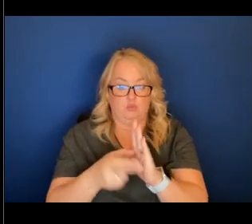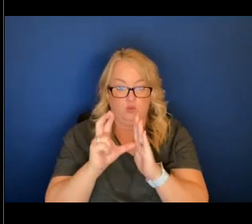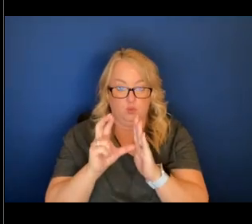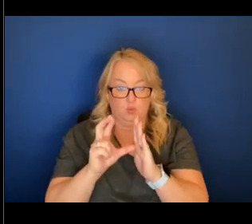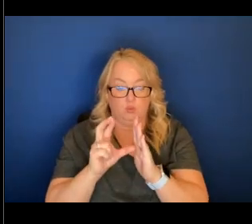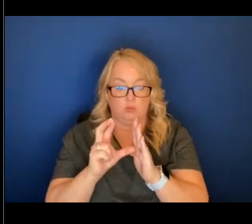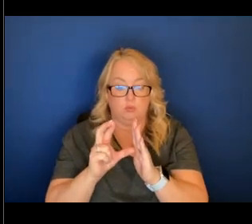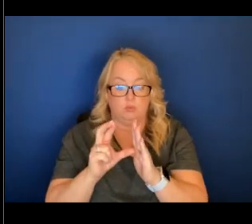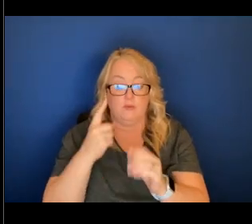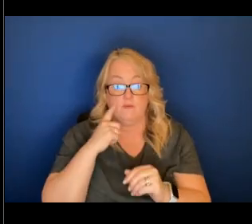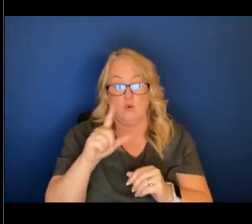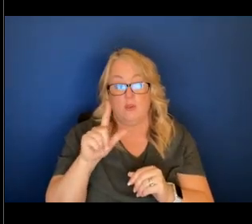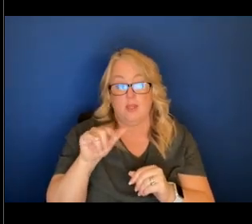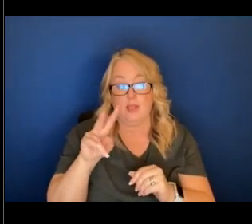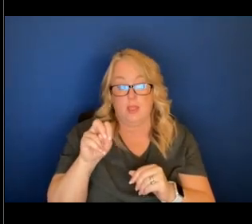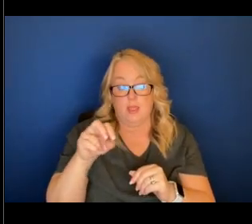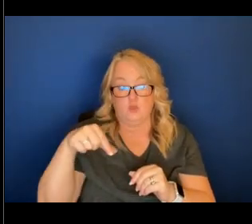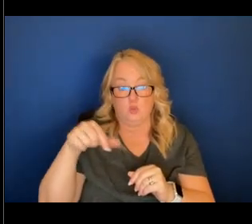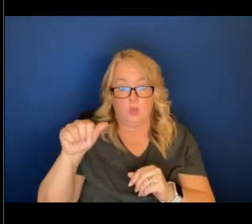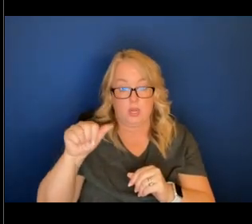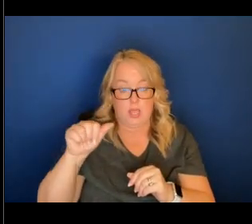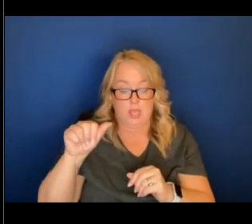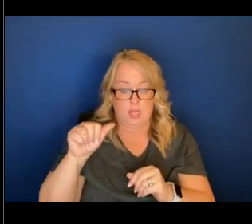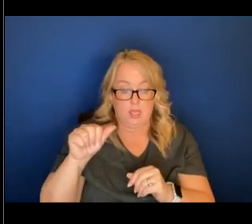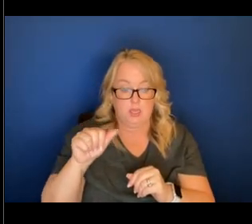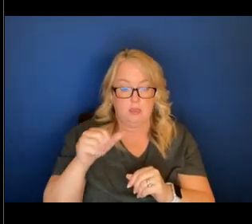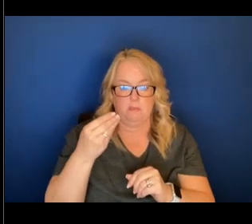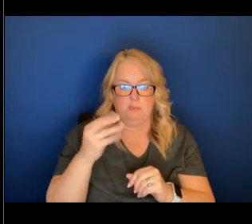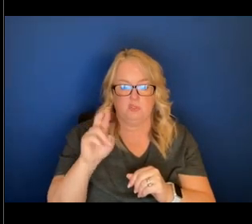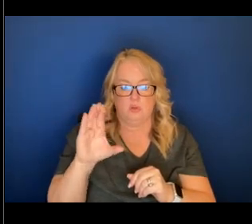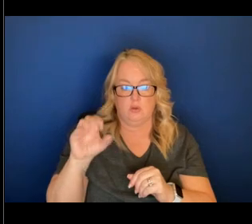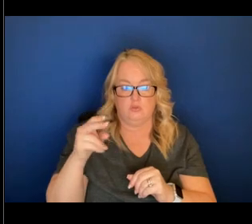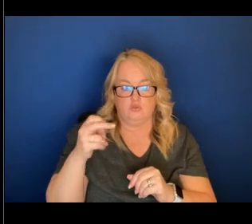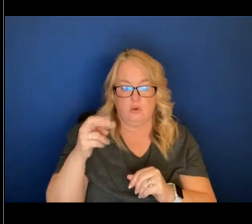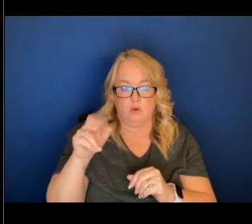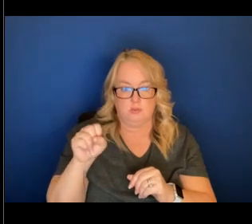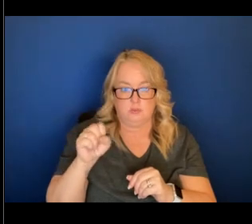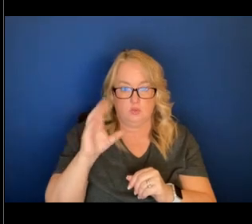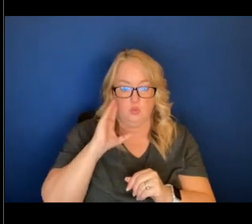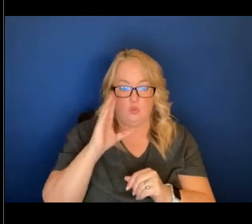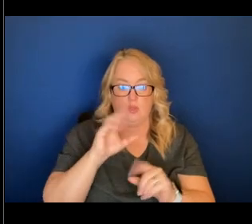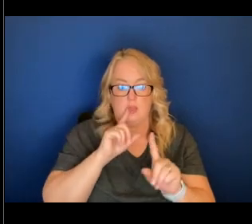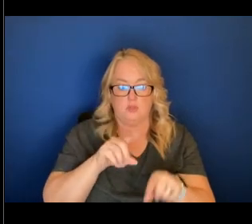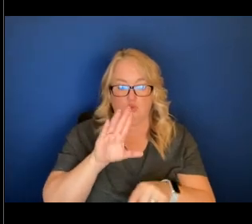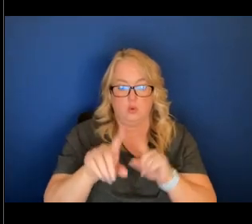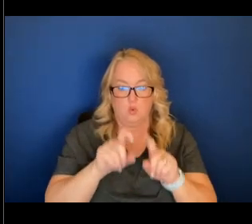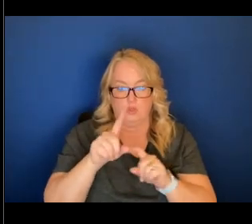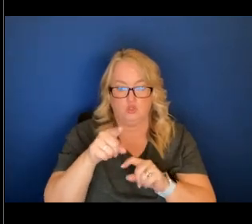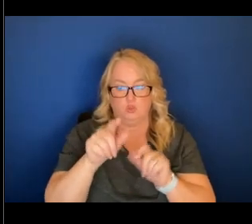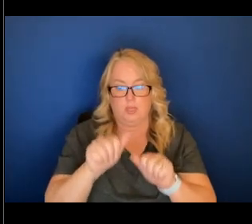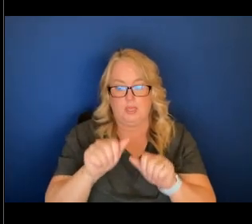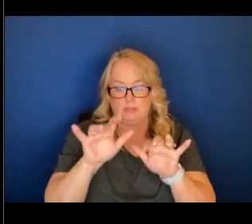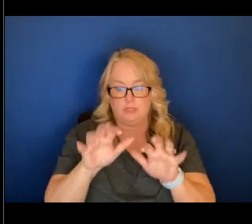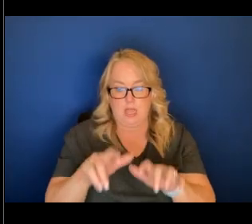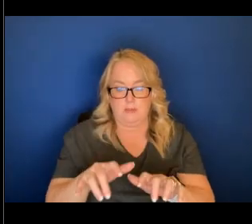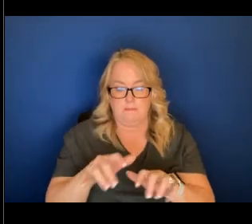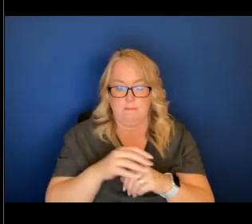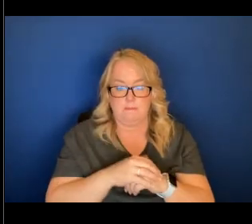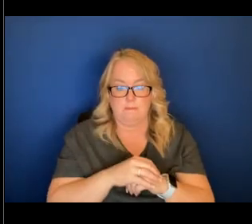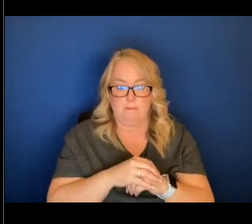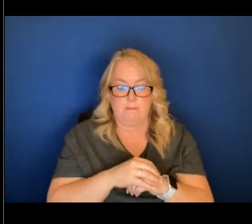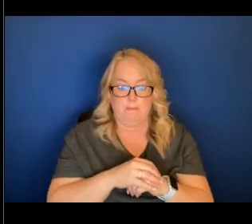During the live Q&A, Mr. Contreras will answer your questions, which you can type in the questions pod.